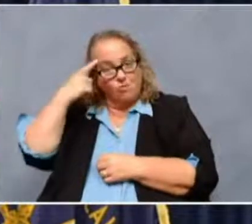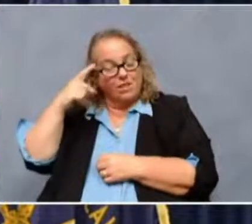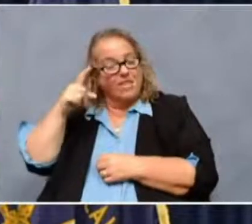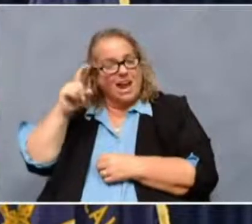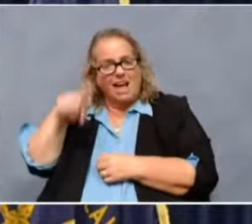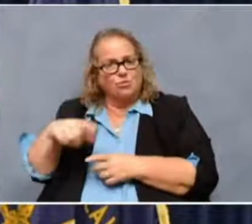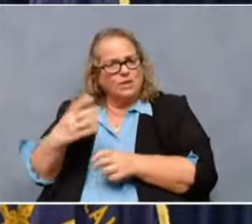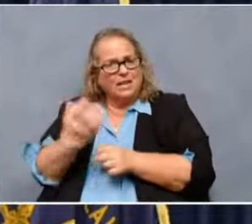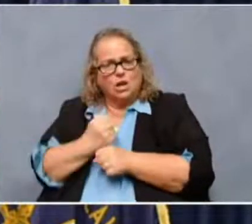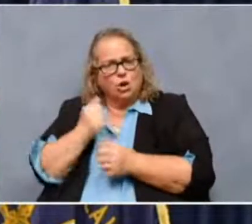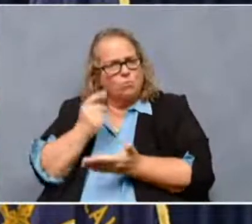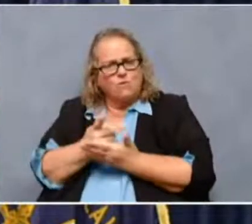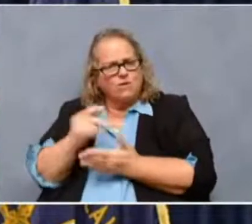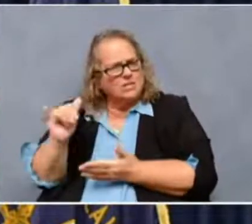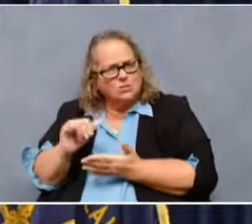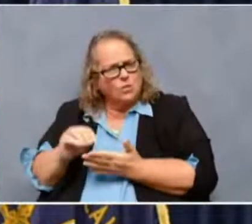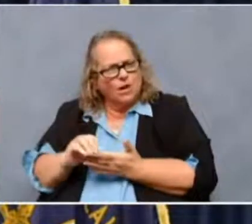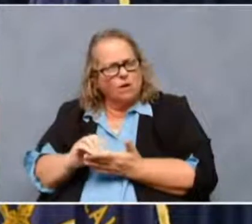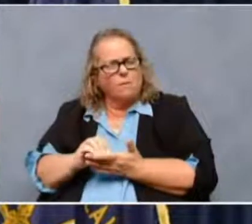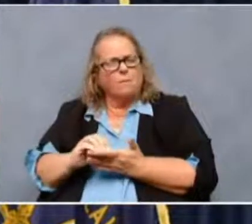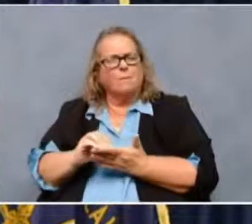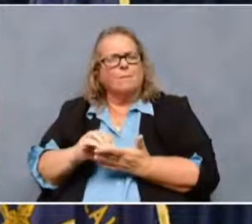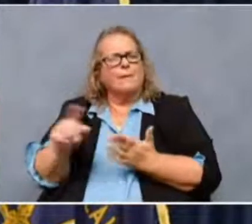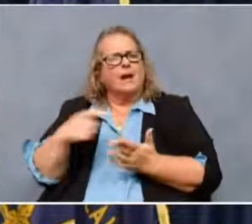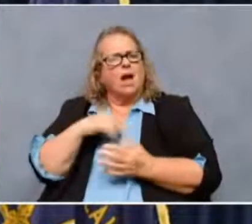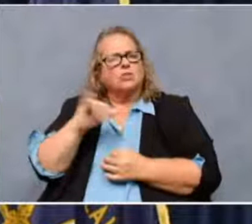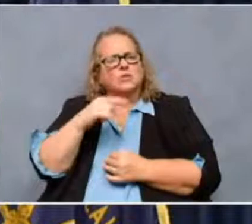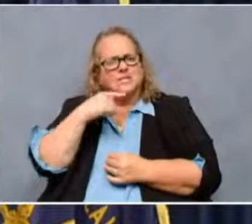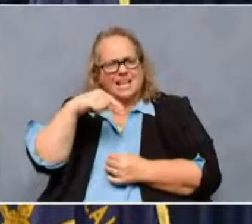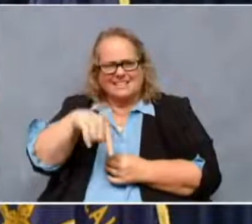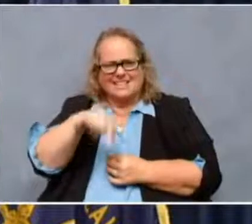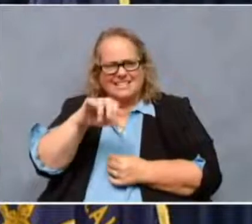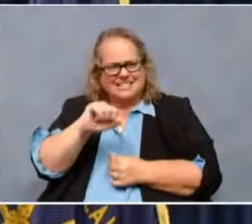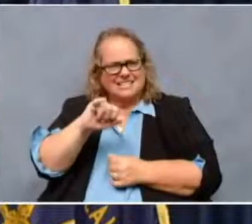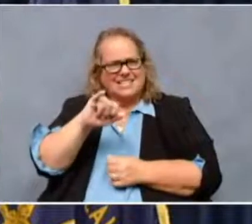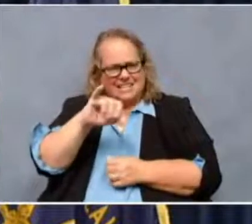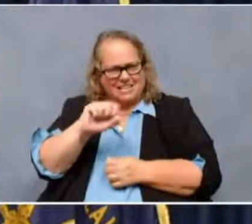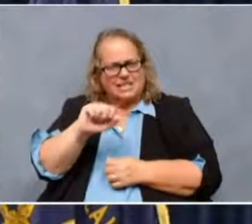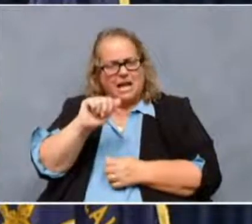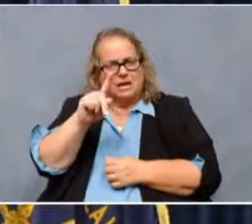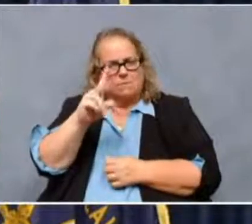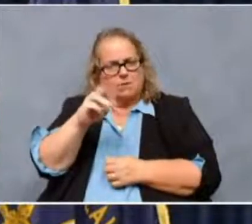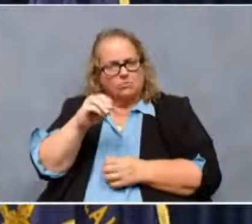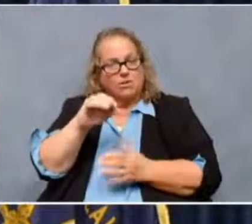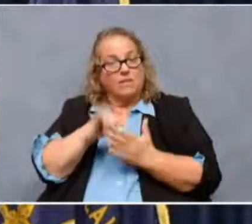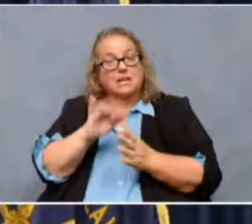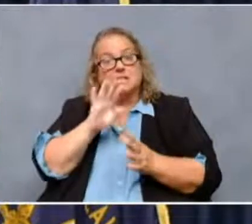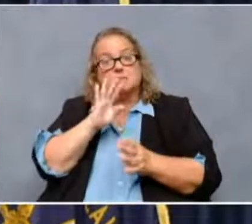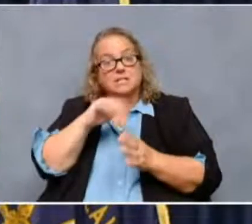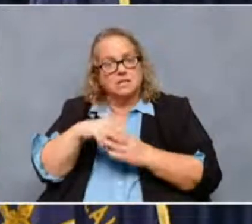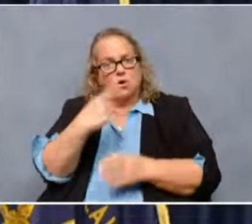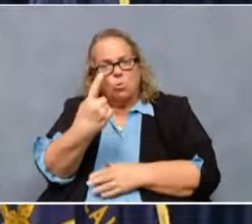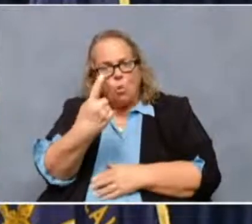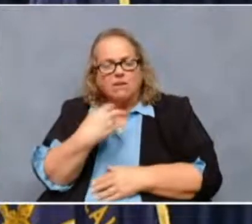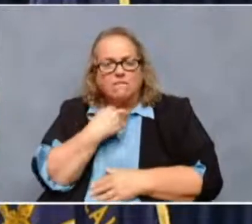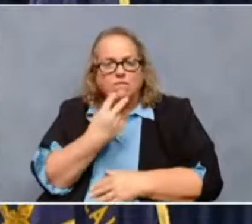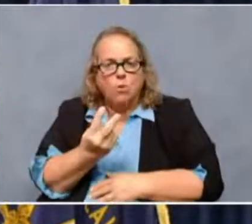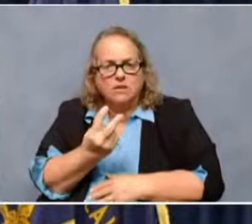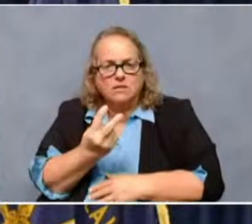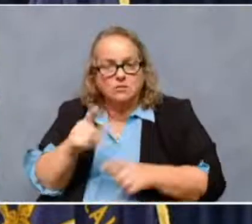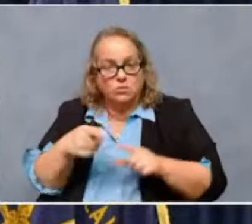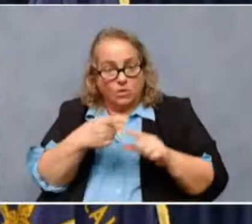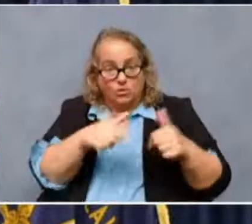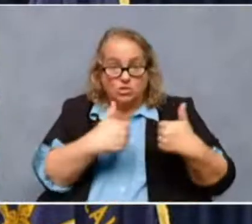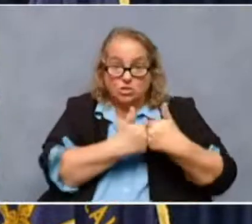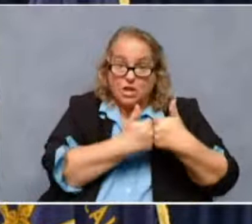approvals as well. But I will also say that this is an administration that speaks in one voice. And when there is a challenge that is out there,